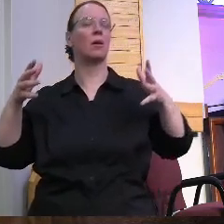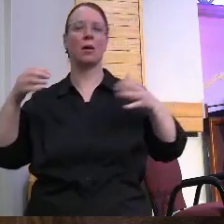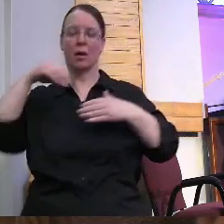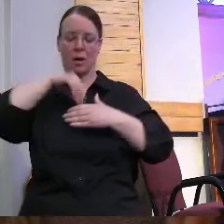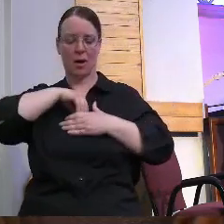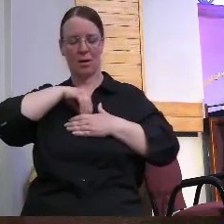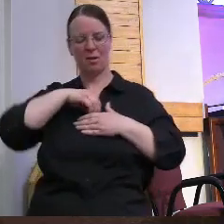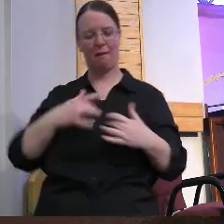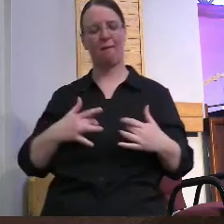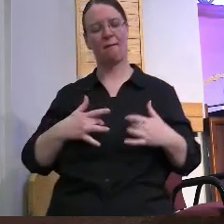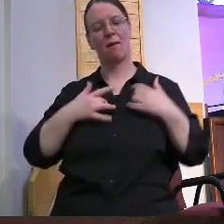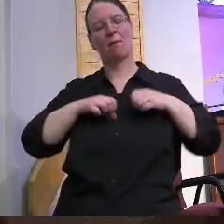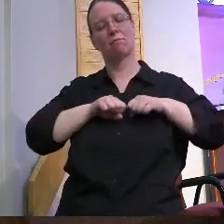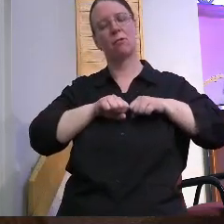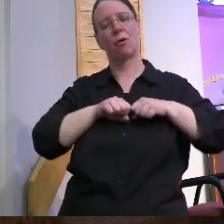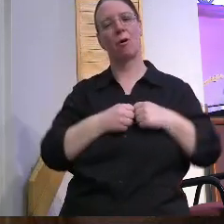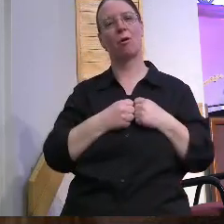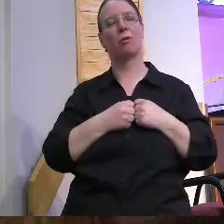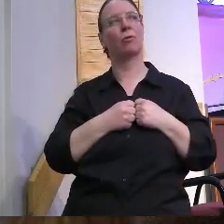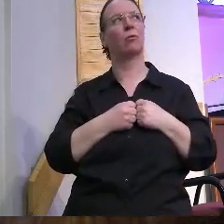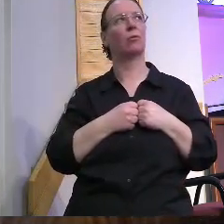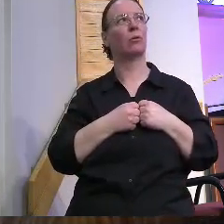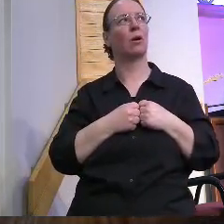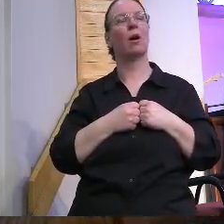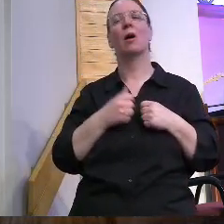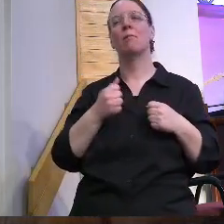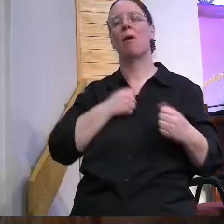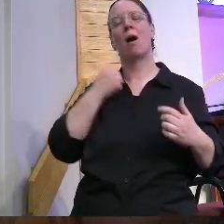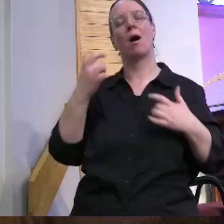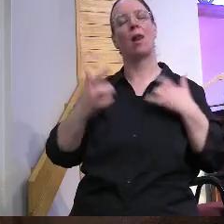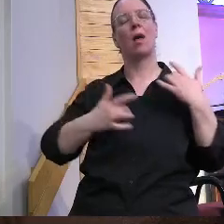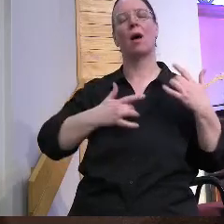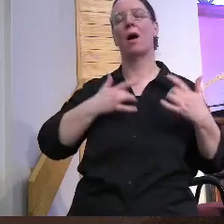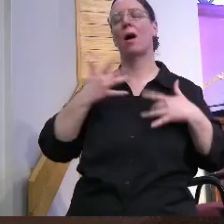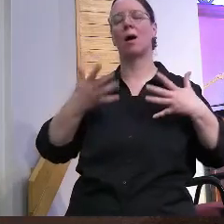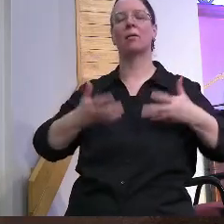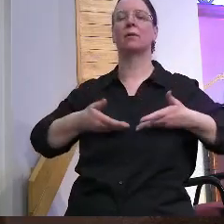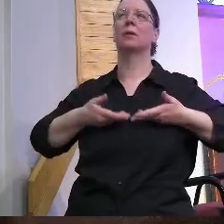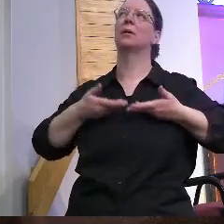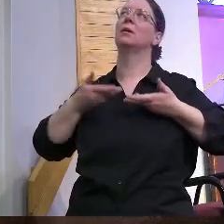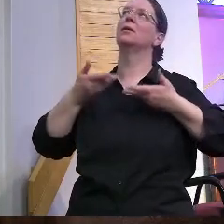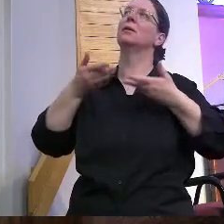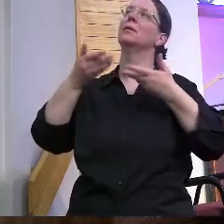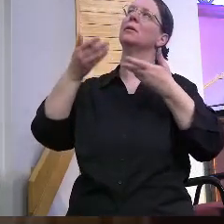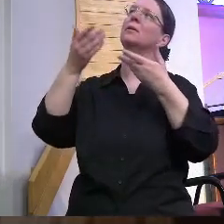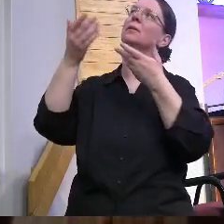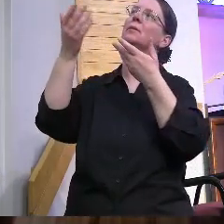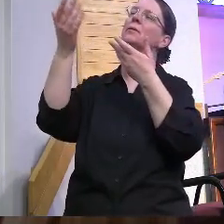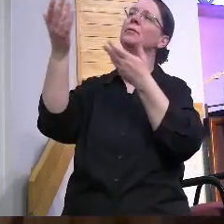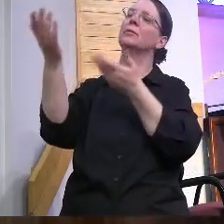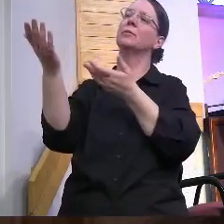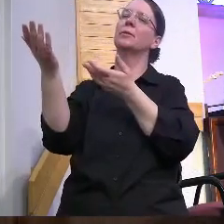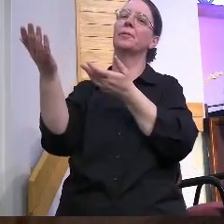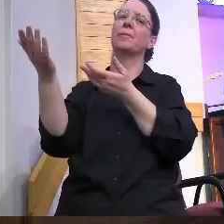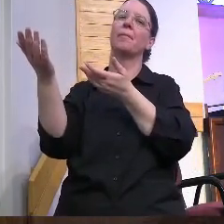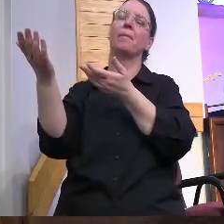I'm broken inside. This altar is open. If you want to come and pray, you can pray at your seat. Wherever you are, let's find